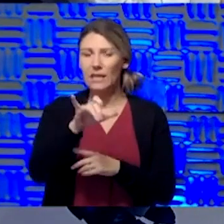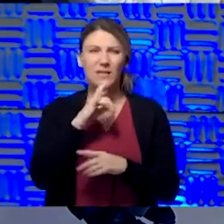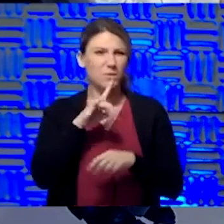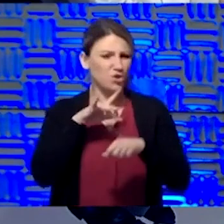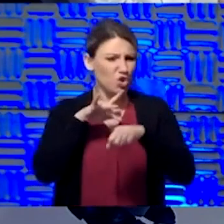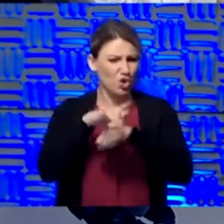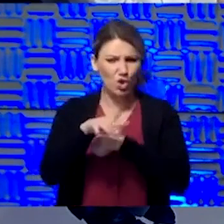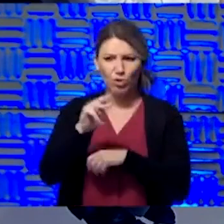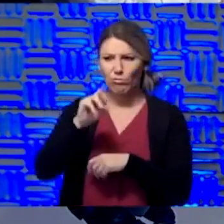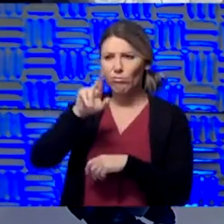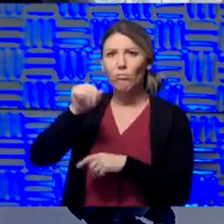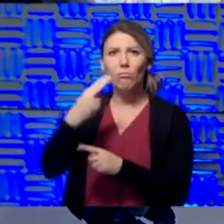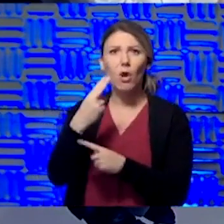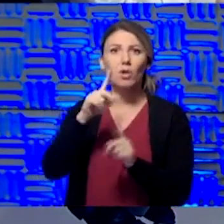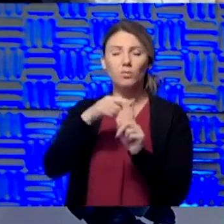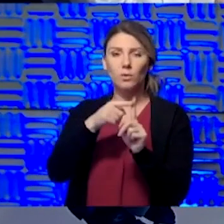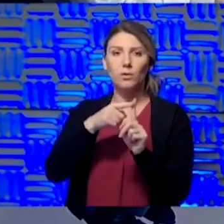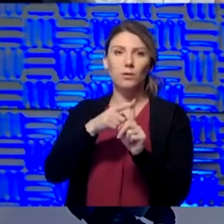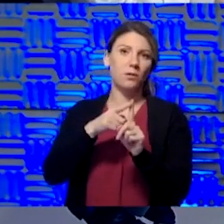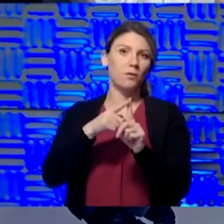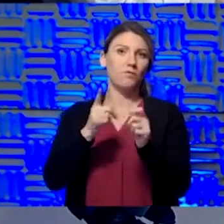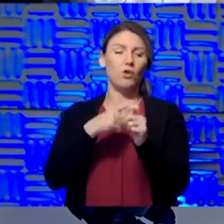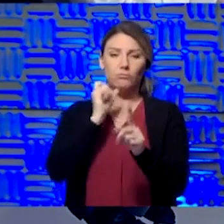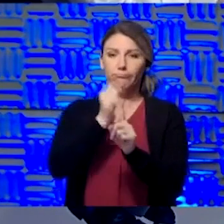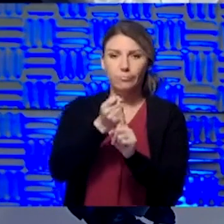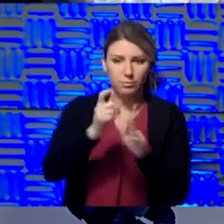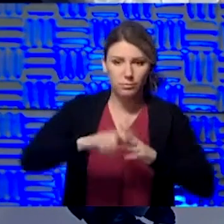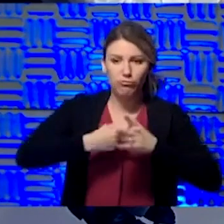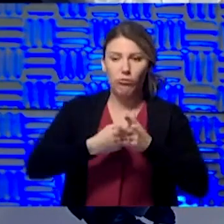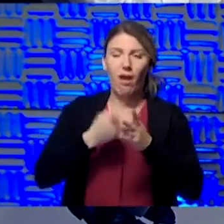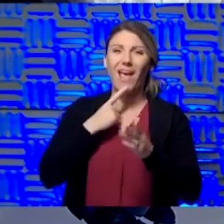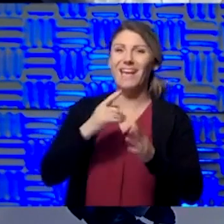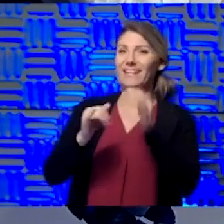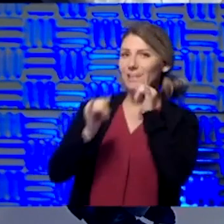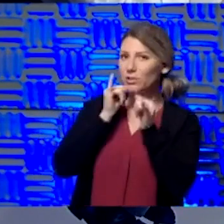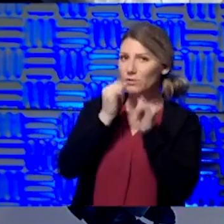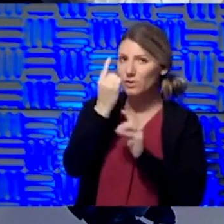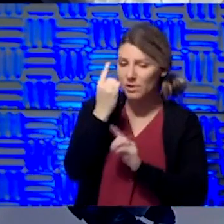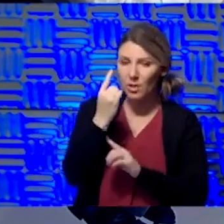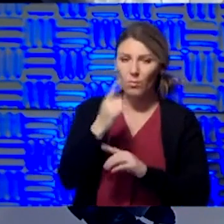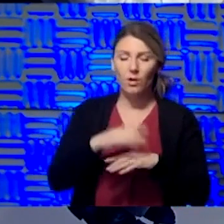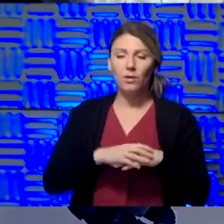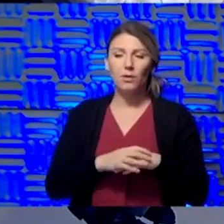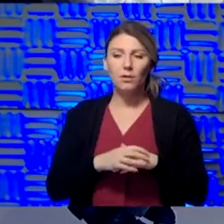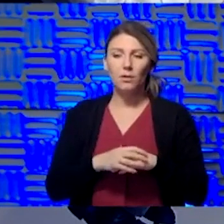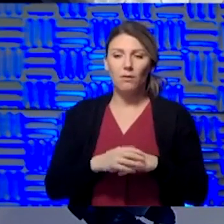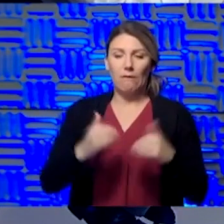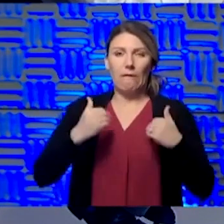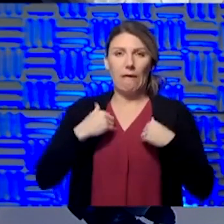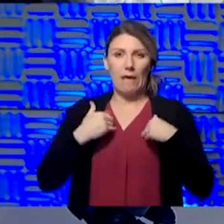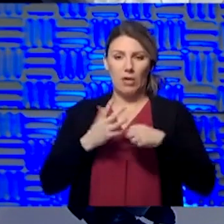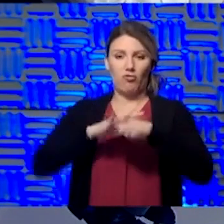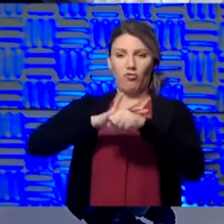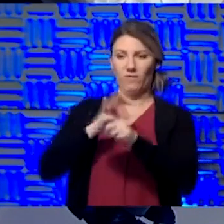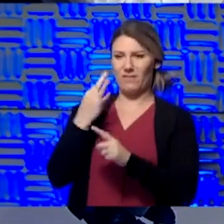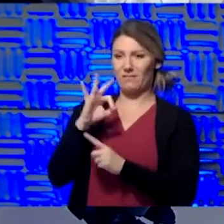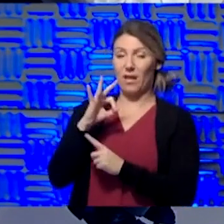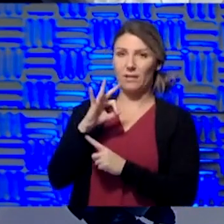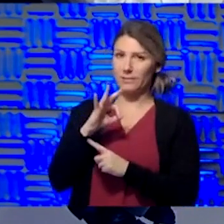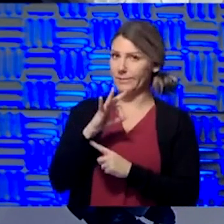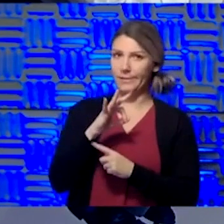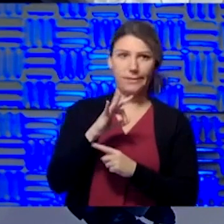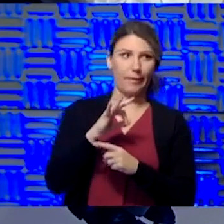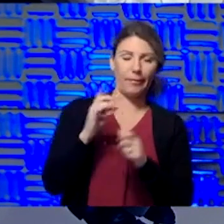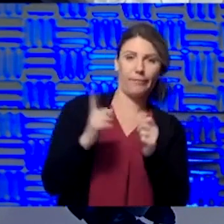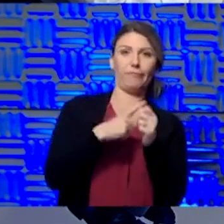March. It was when this first really got started. I had a chance to interview someone that ended up getting COVID-19 in kind of in the first days of this,